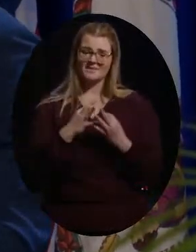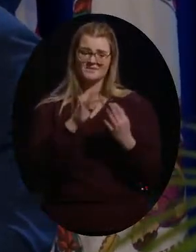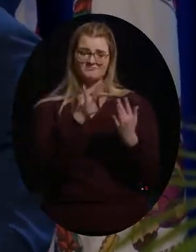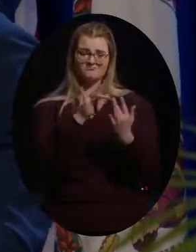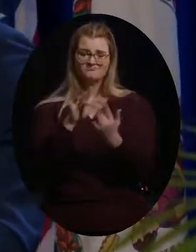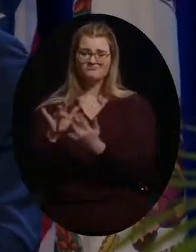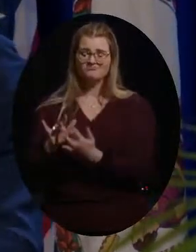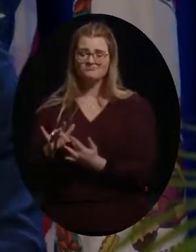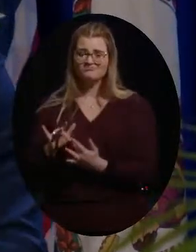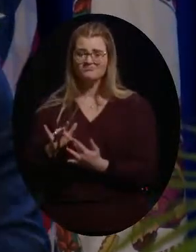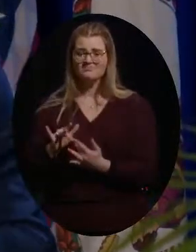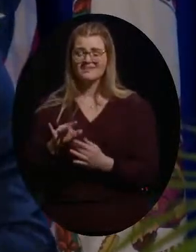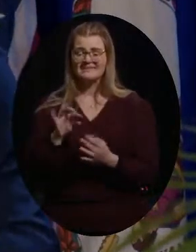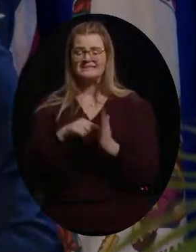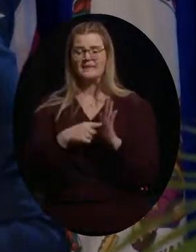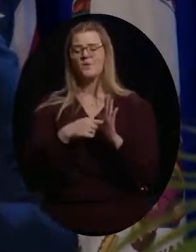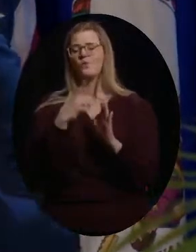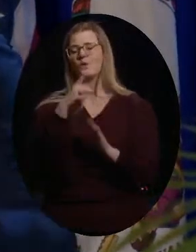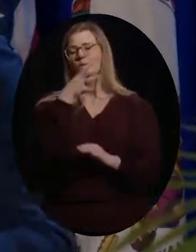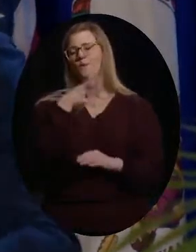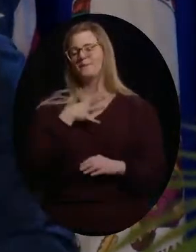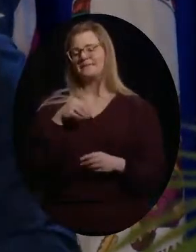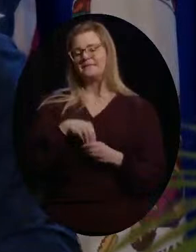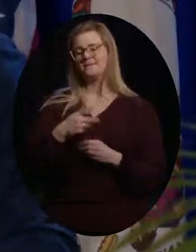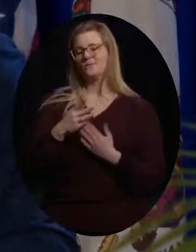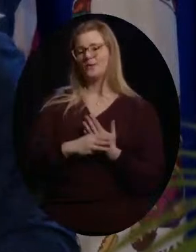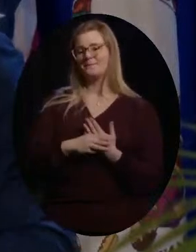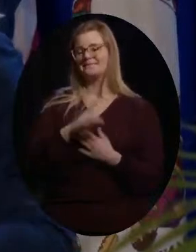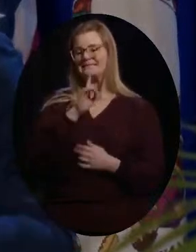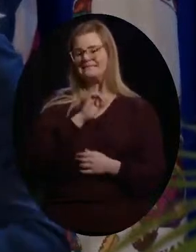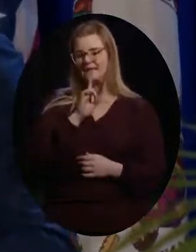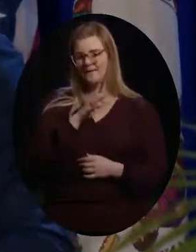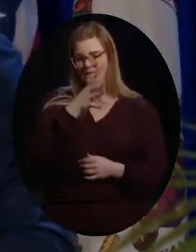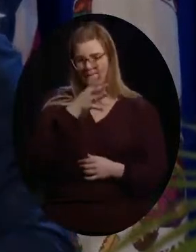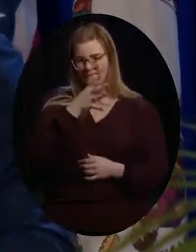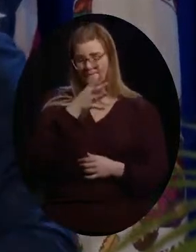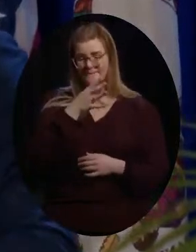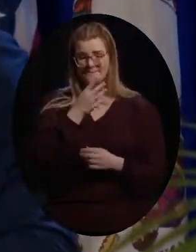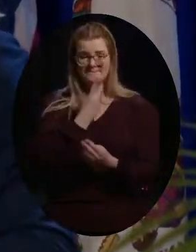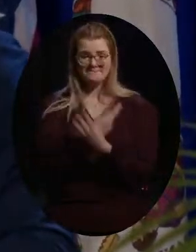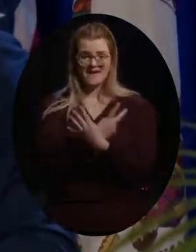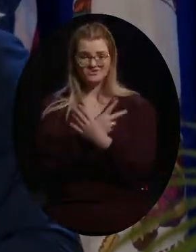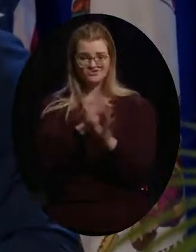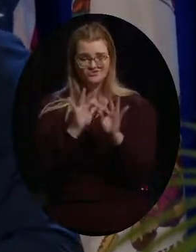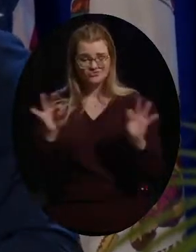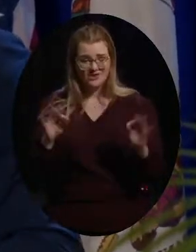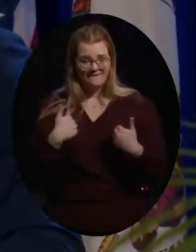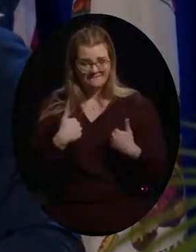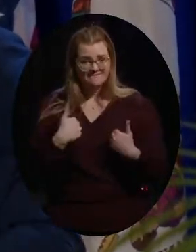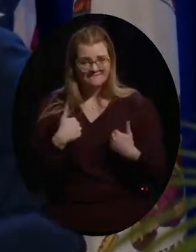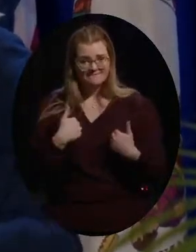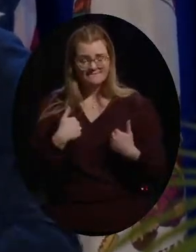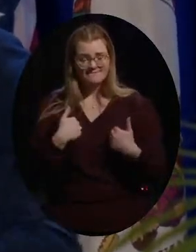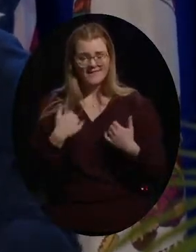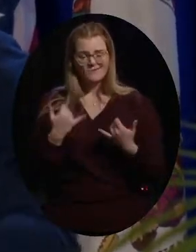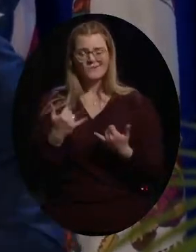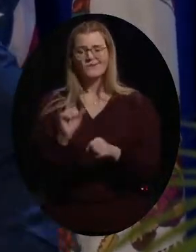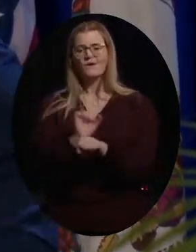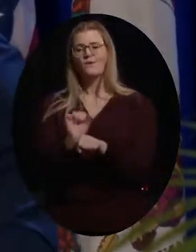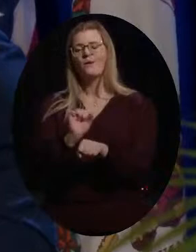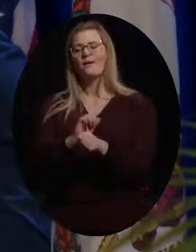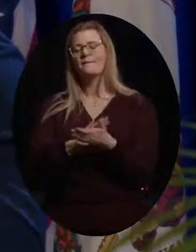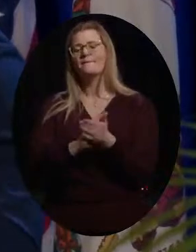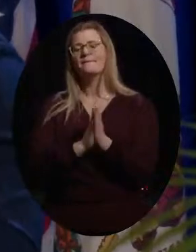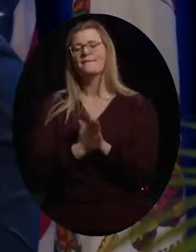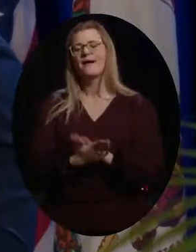example, one woman in the program is a single mother with a master's degree who currently is working to